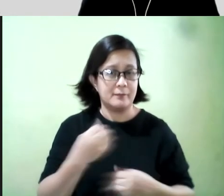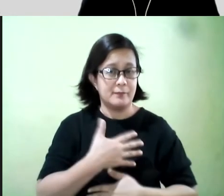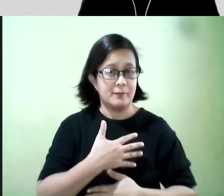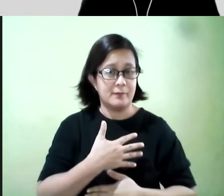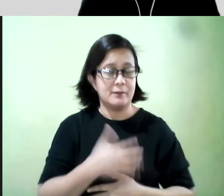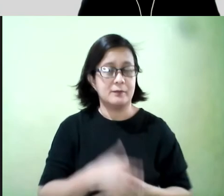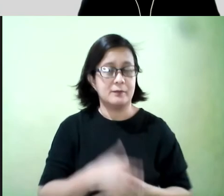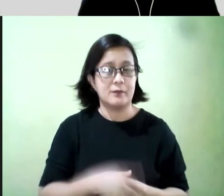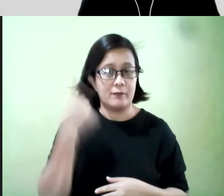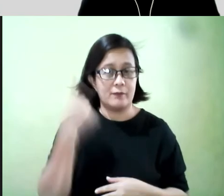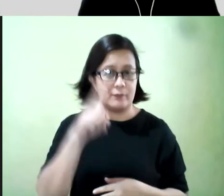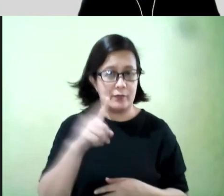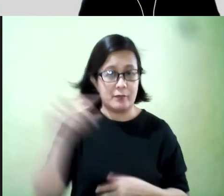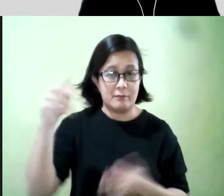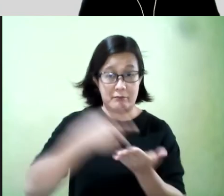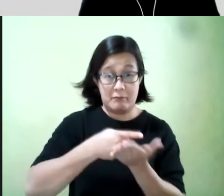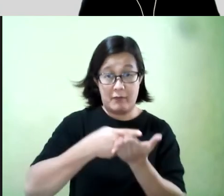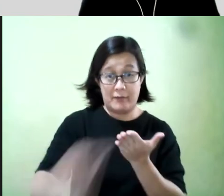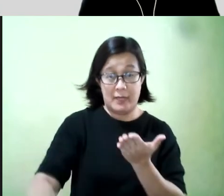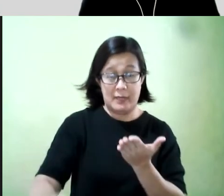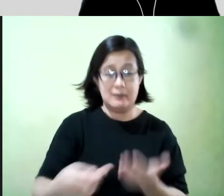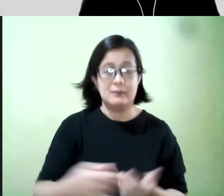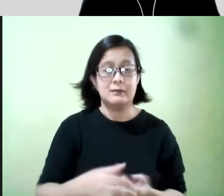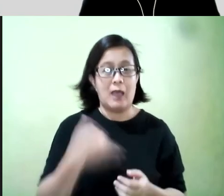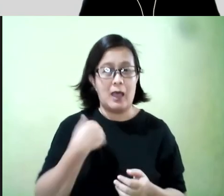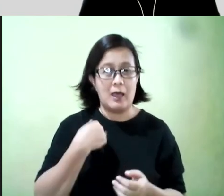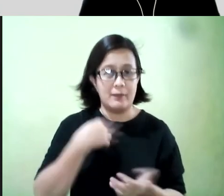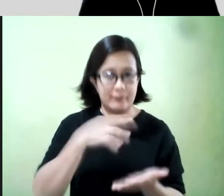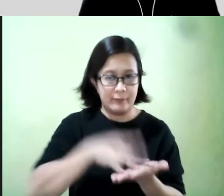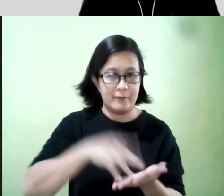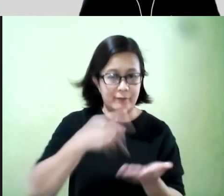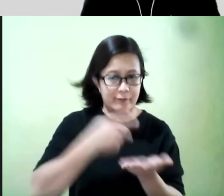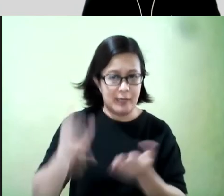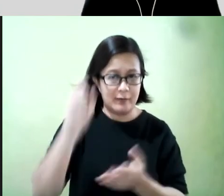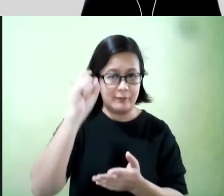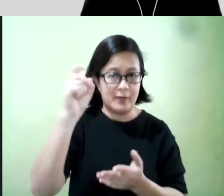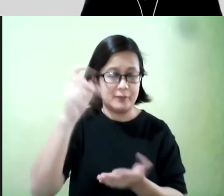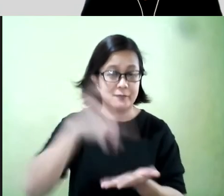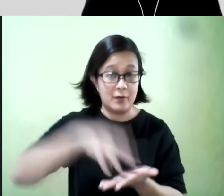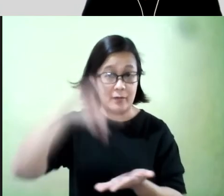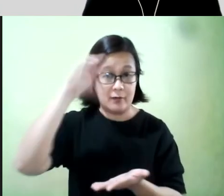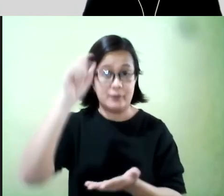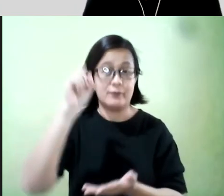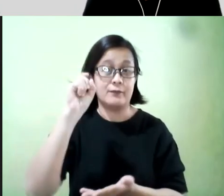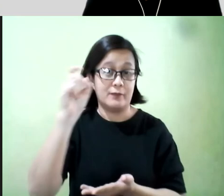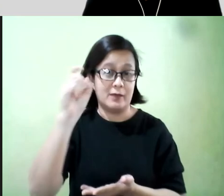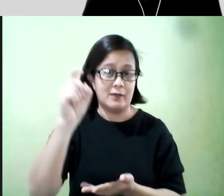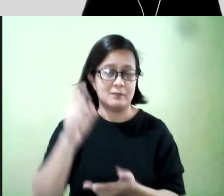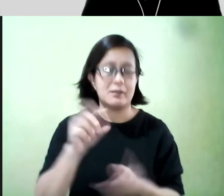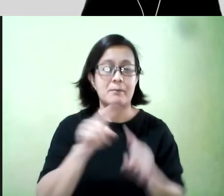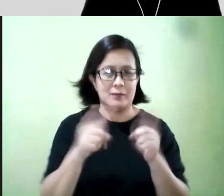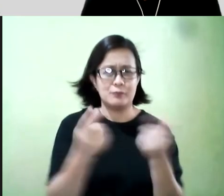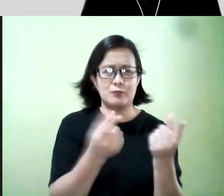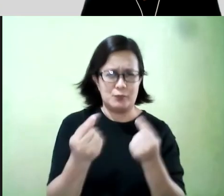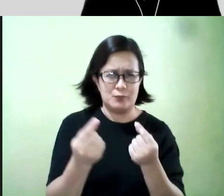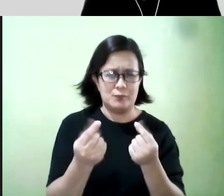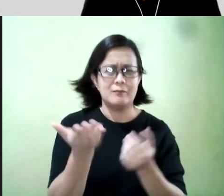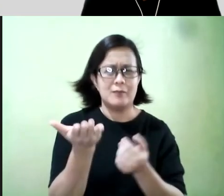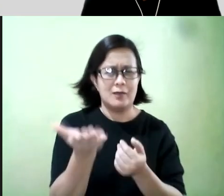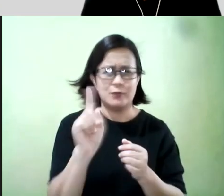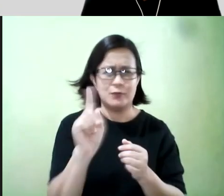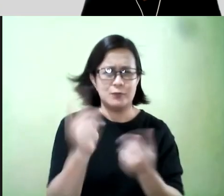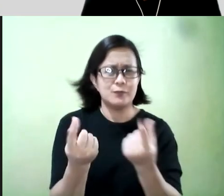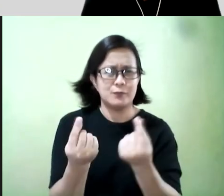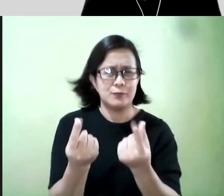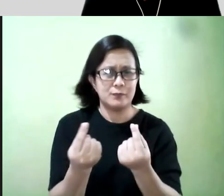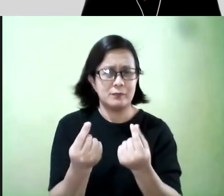don't be afraid to fail. Fail fast, learn faster. So you just do your thing, no? It doesn't matter if you